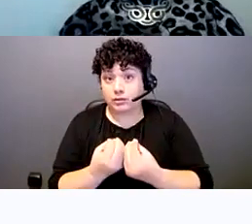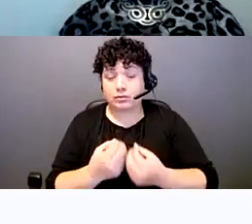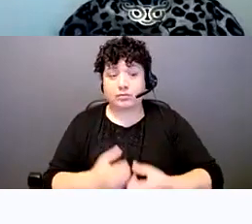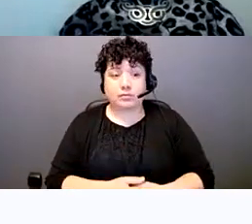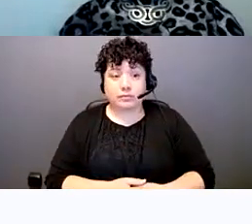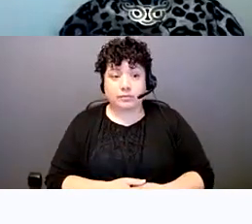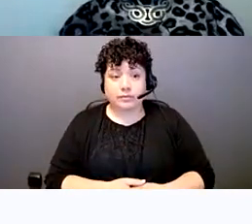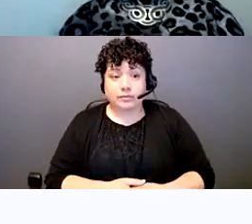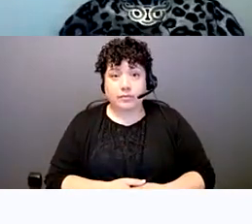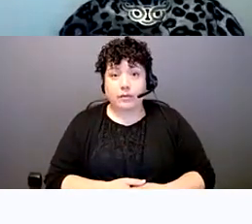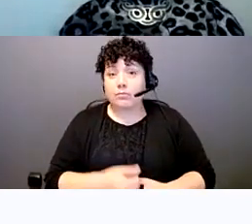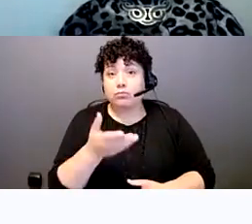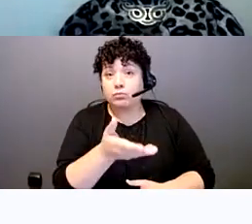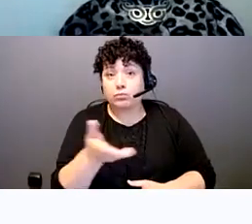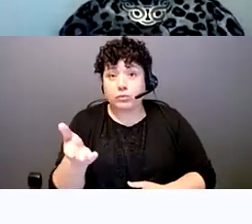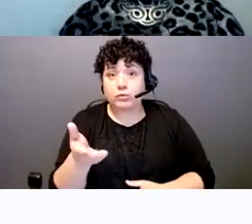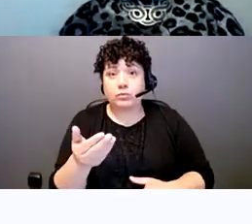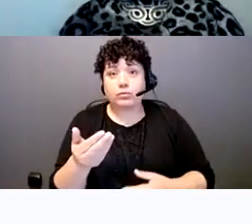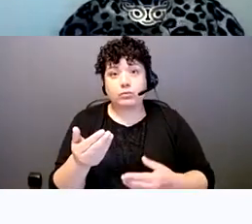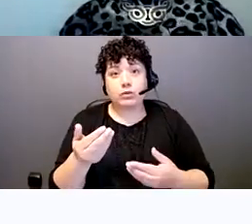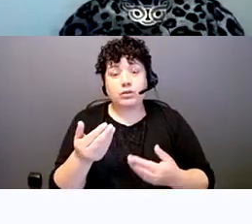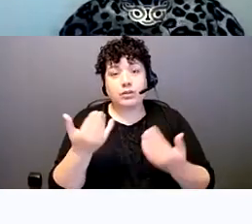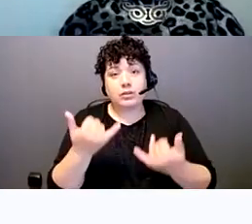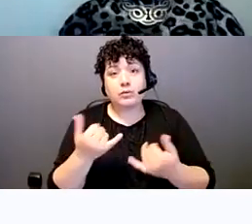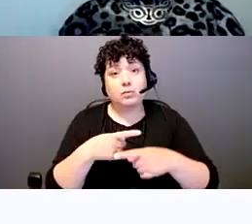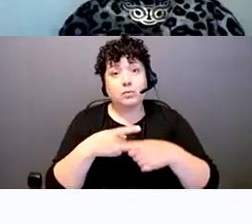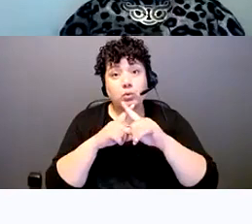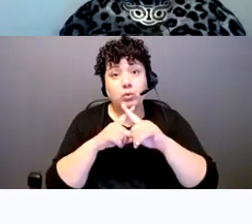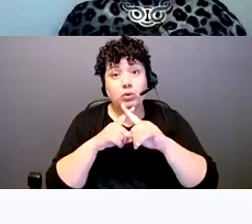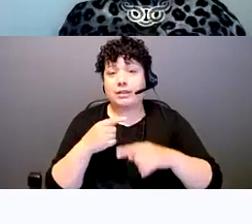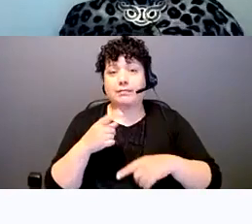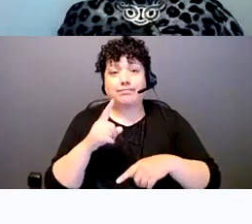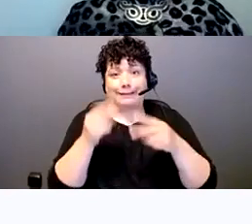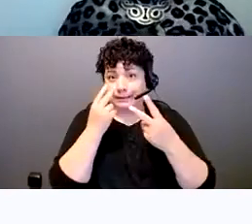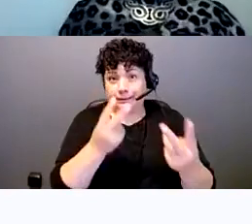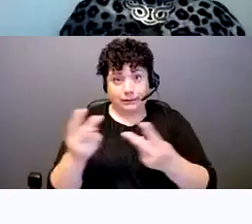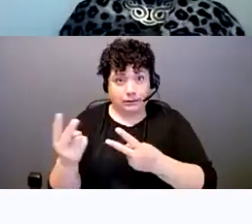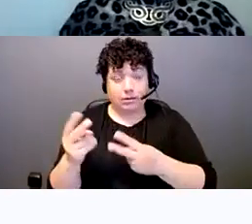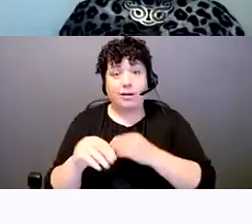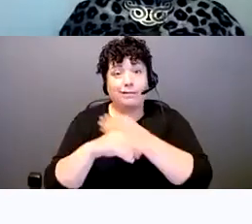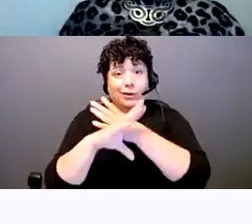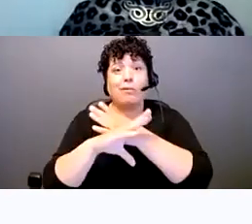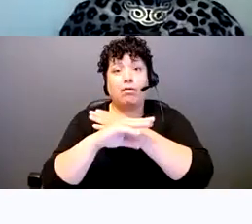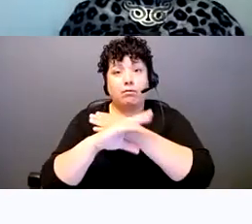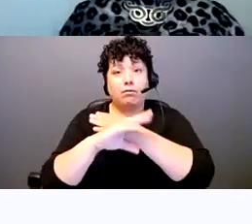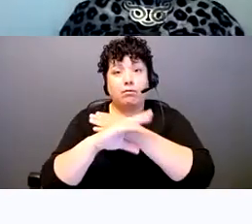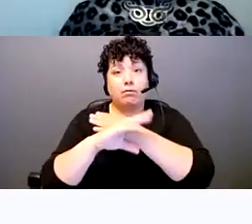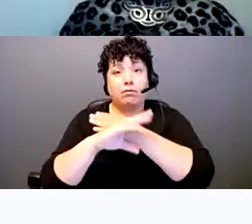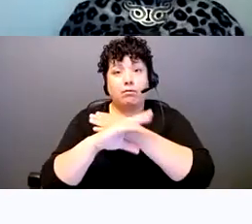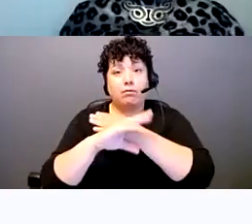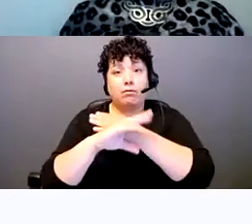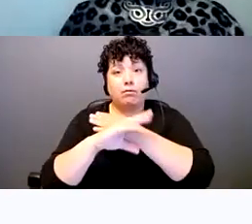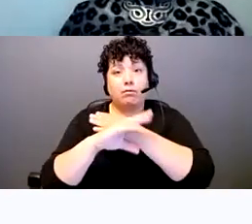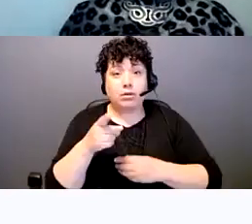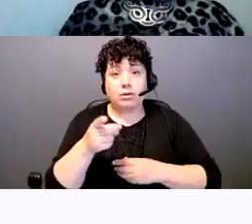All of you have been muted and we can't see you, so videos are off and you're all muted. The speakers will be visible and you'll see